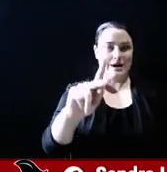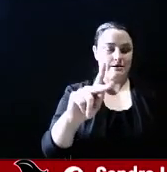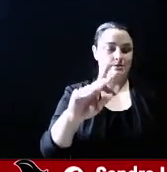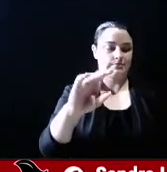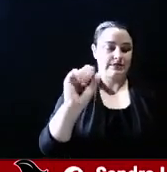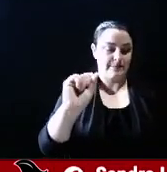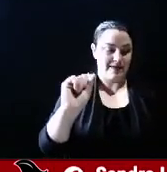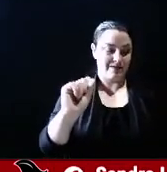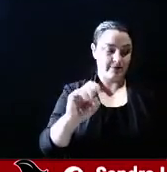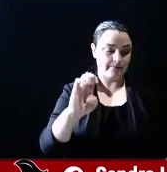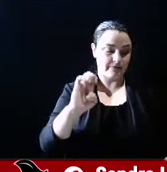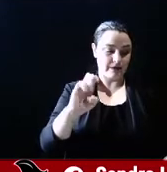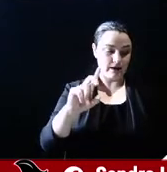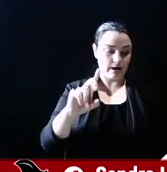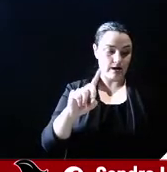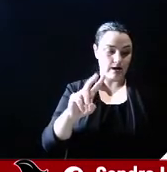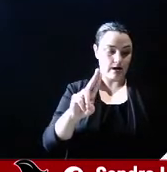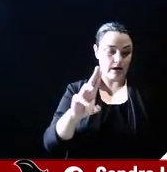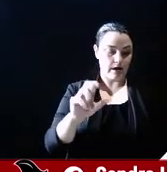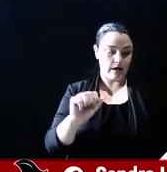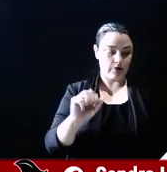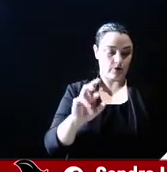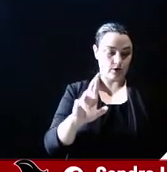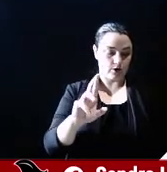Edgar Solis Gutierrez.